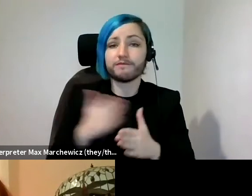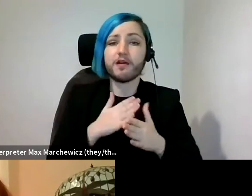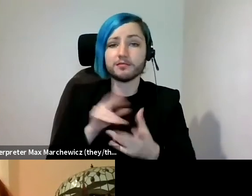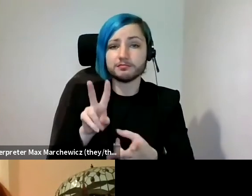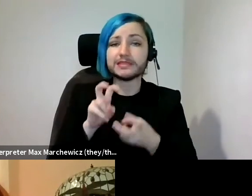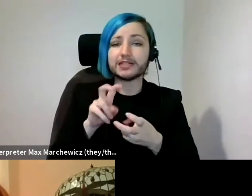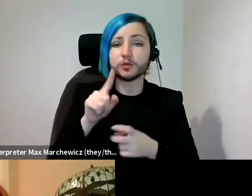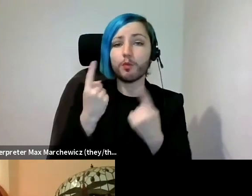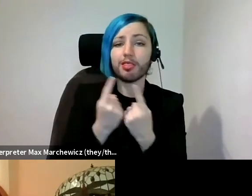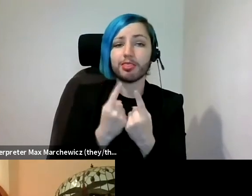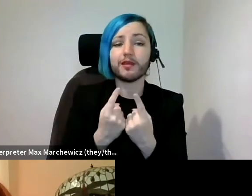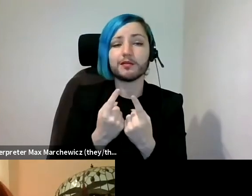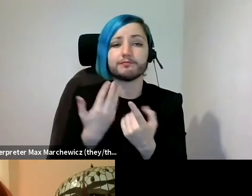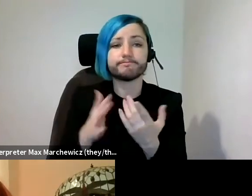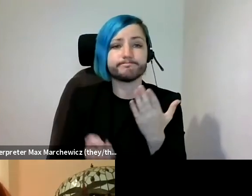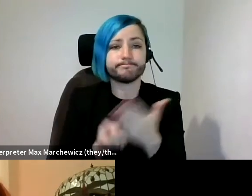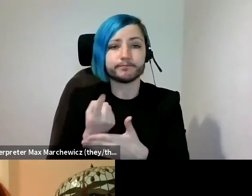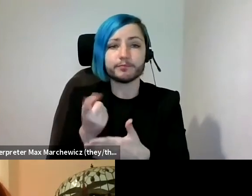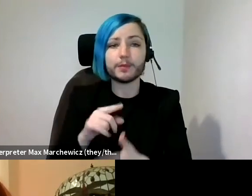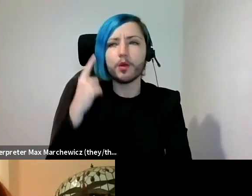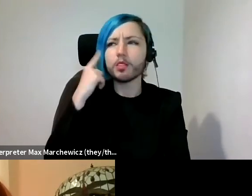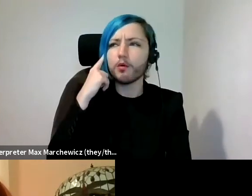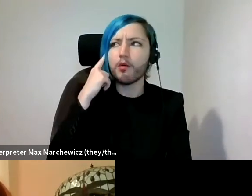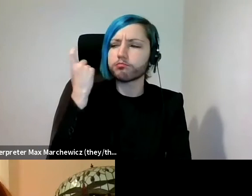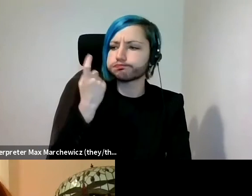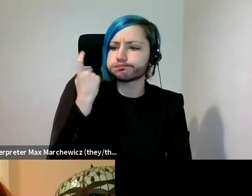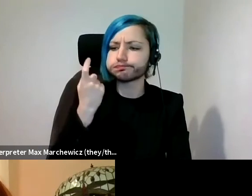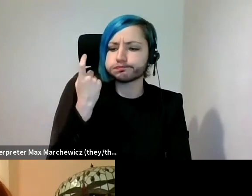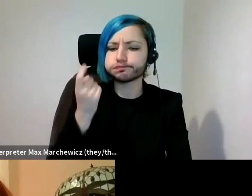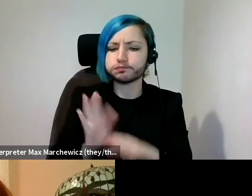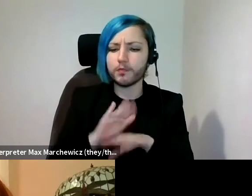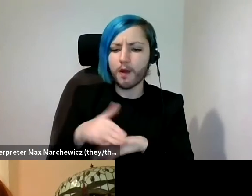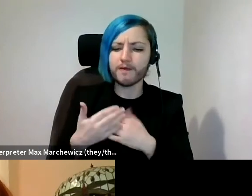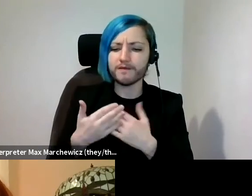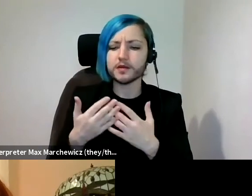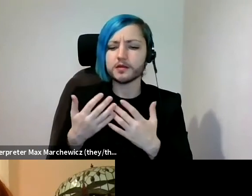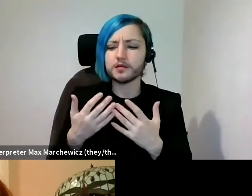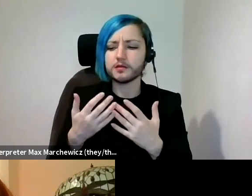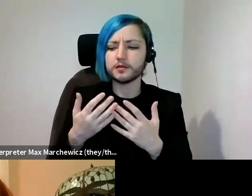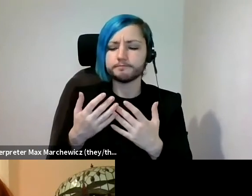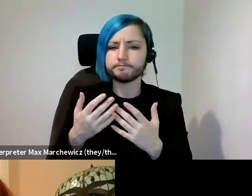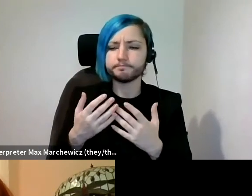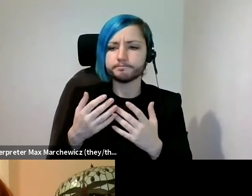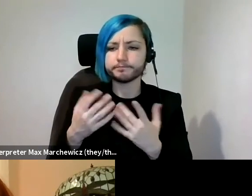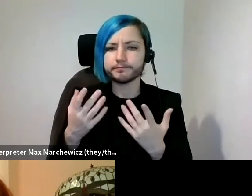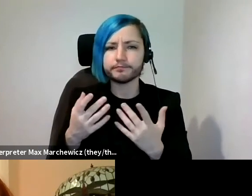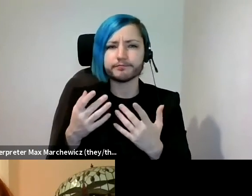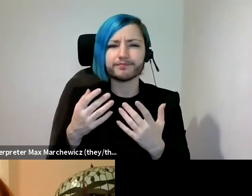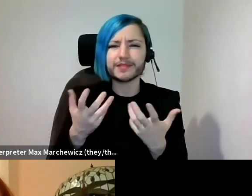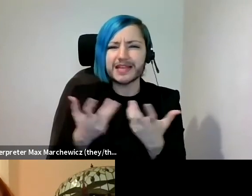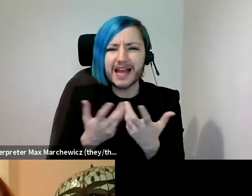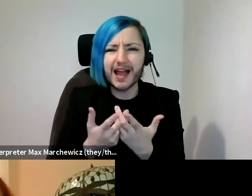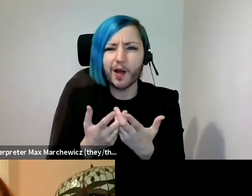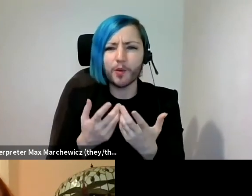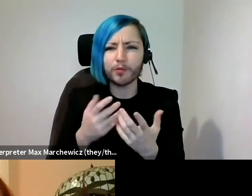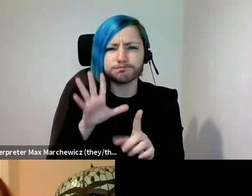things that happened was people thought hard about how signatures of dark matter might show up in gravitational